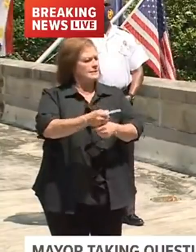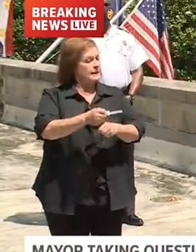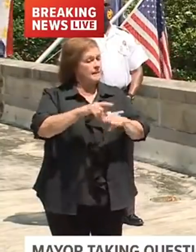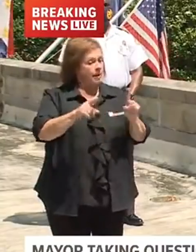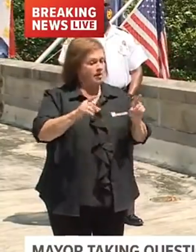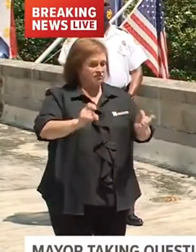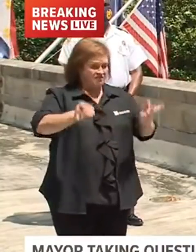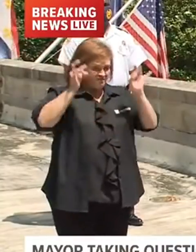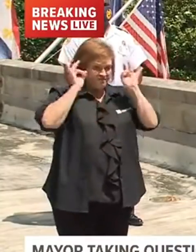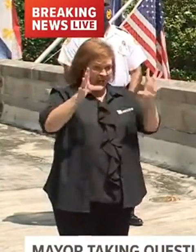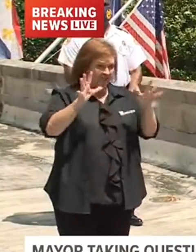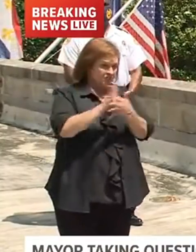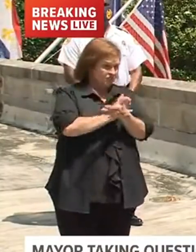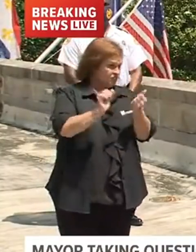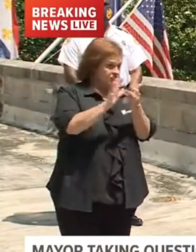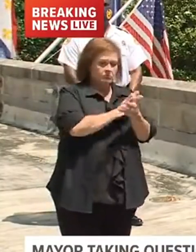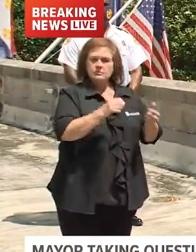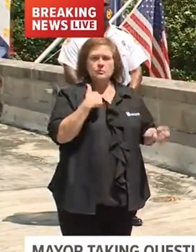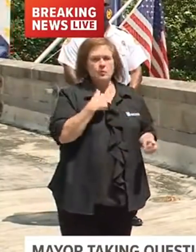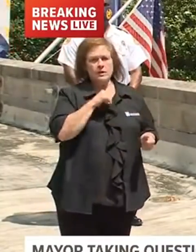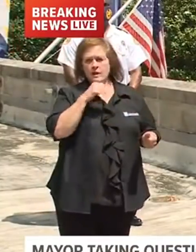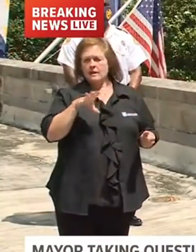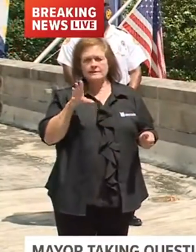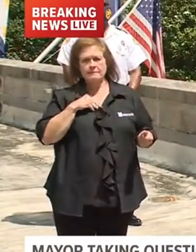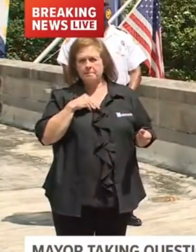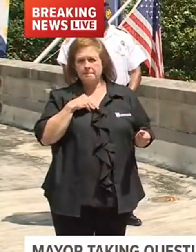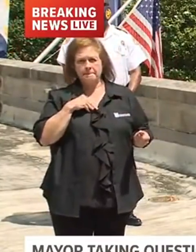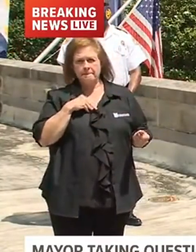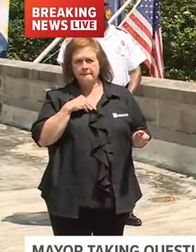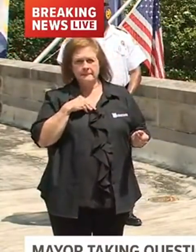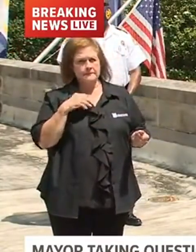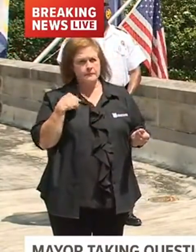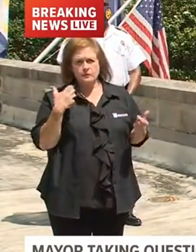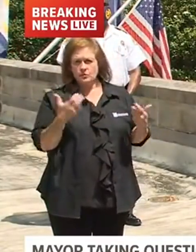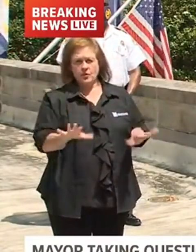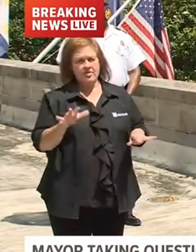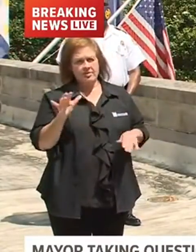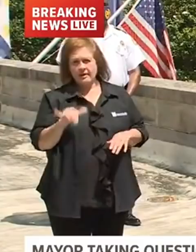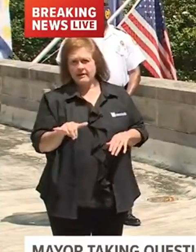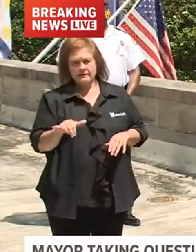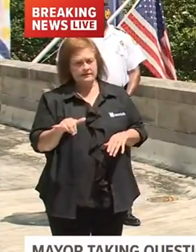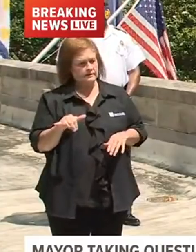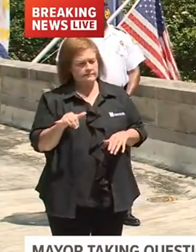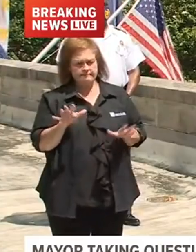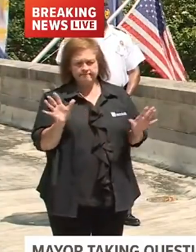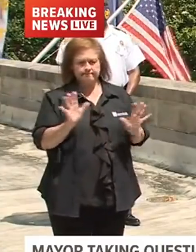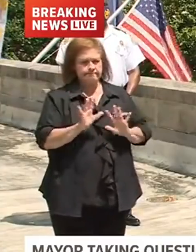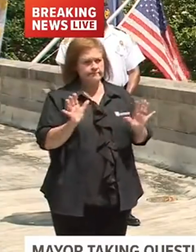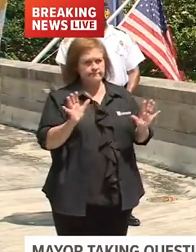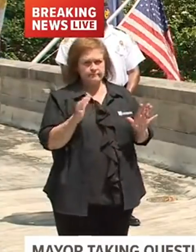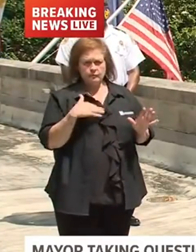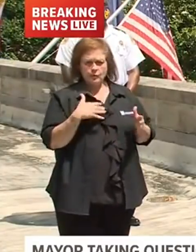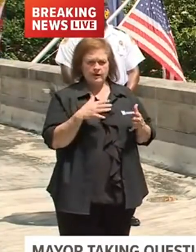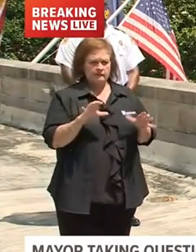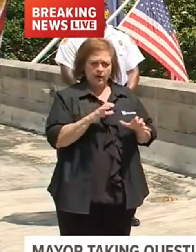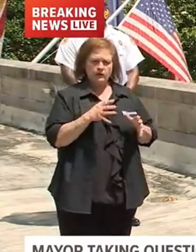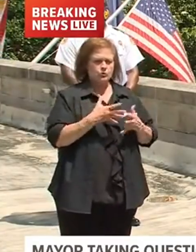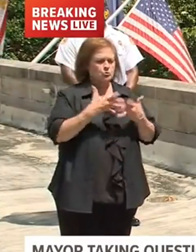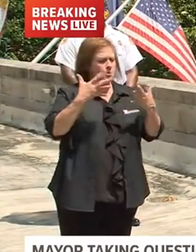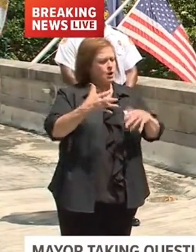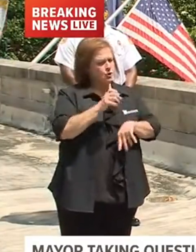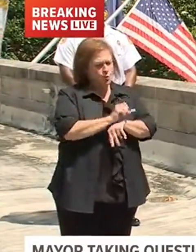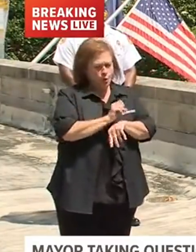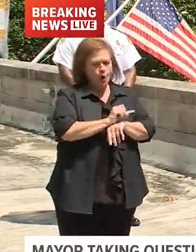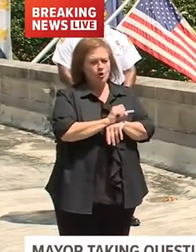is something that we will not allow. We cannot afford to. Too much is on the line. And that means